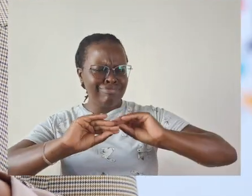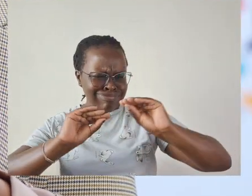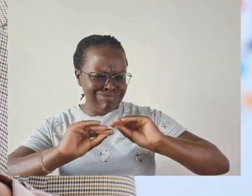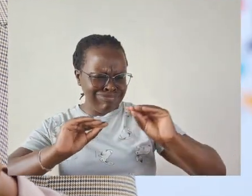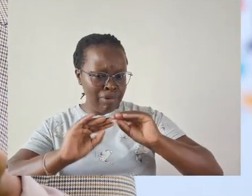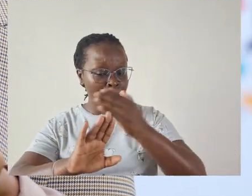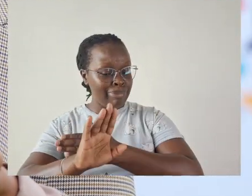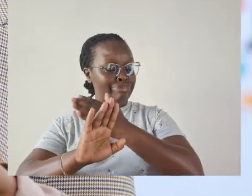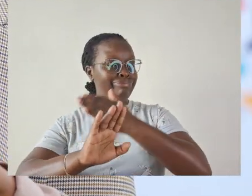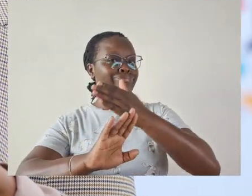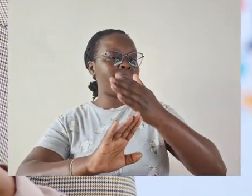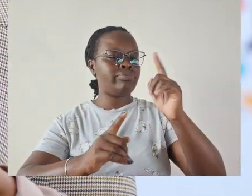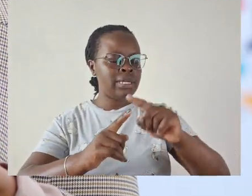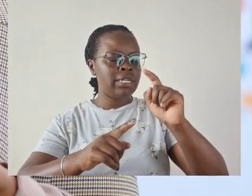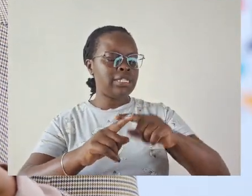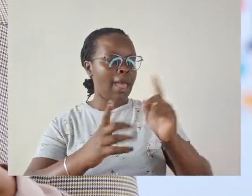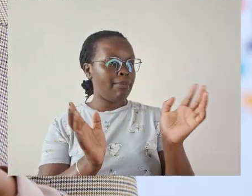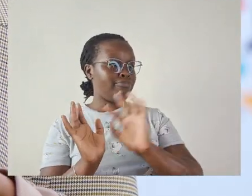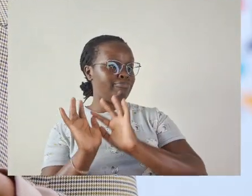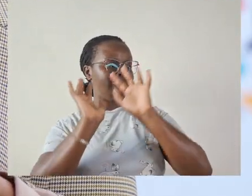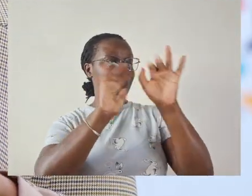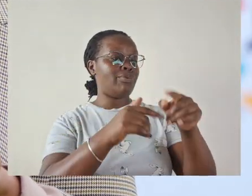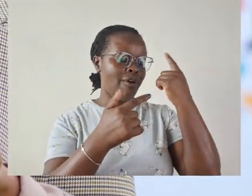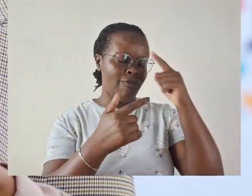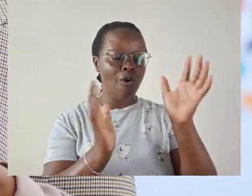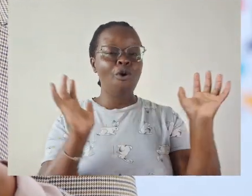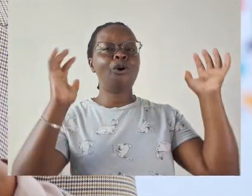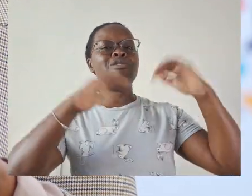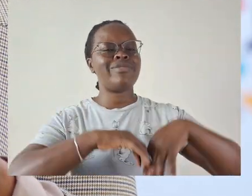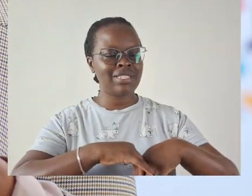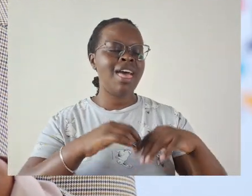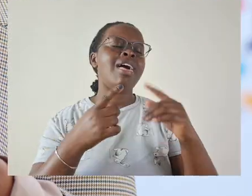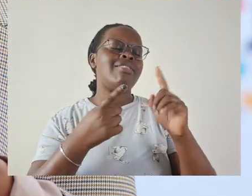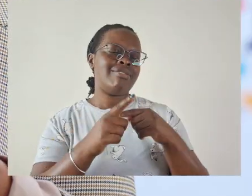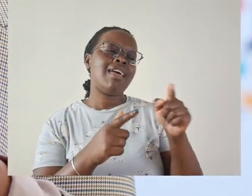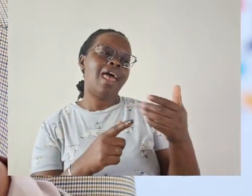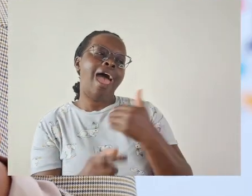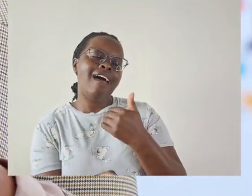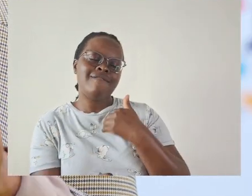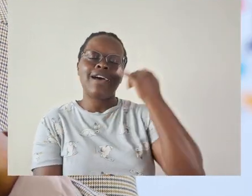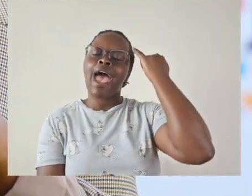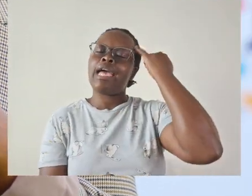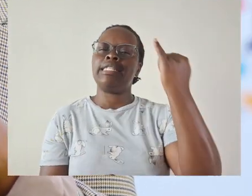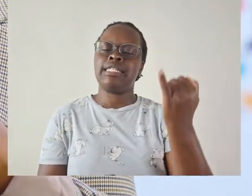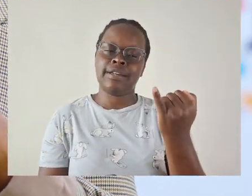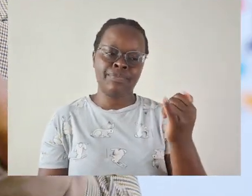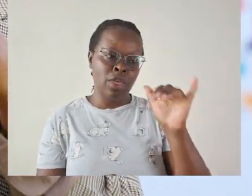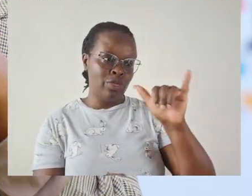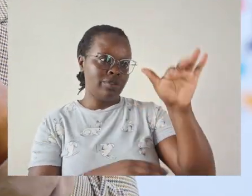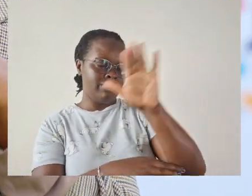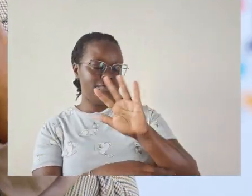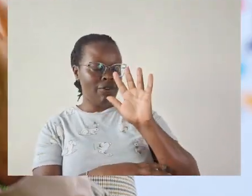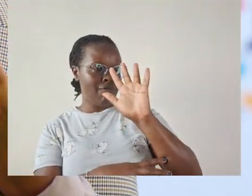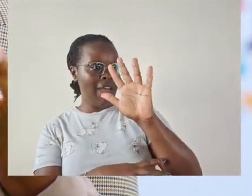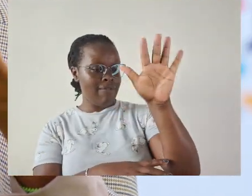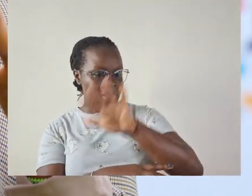and learner support. We are going to resilience education. We are going to influence all those 5 areas that